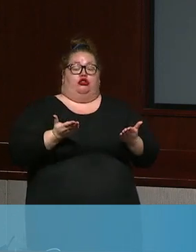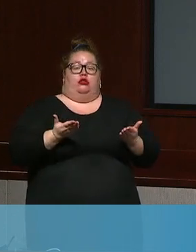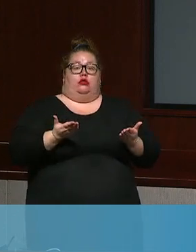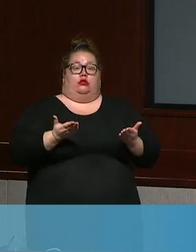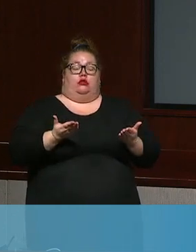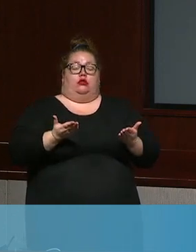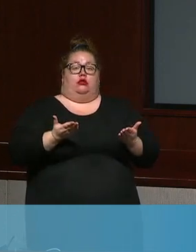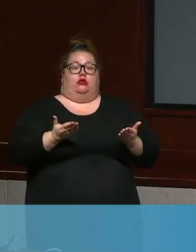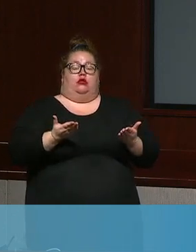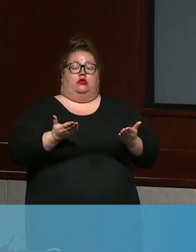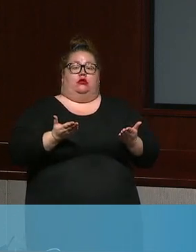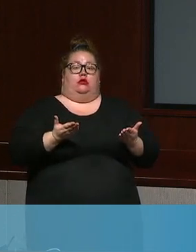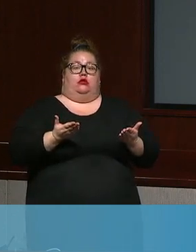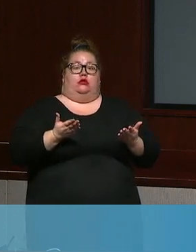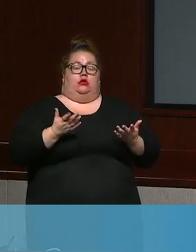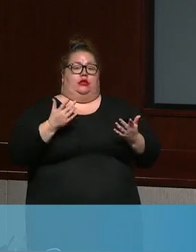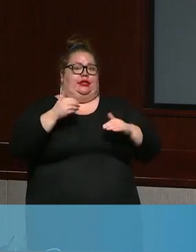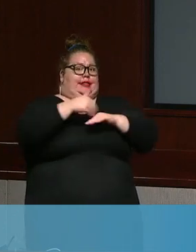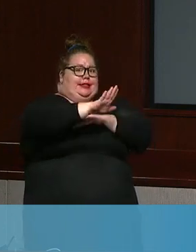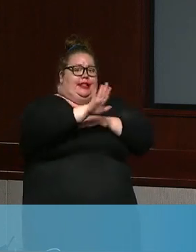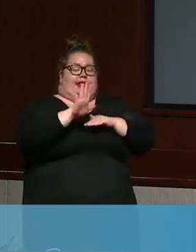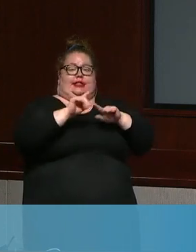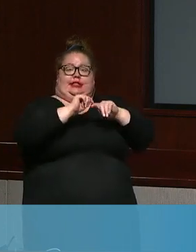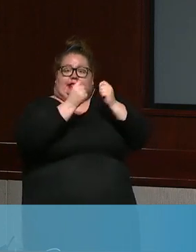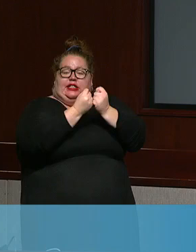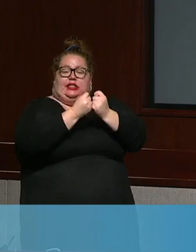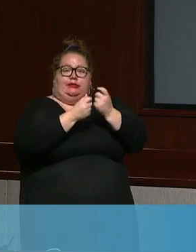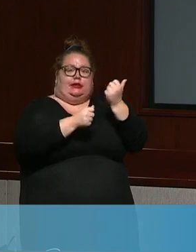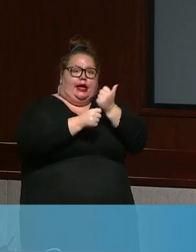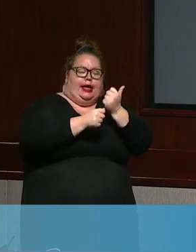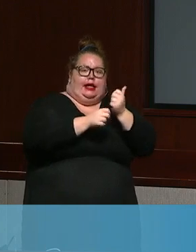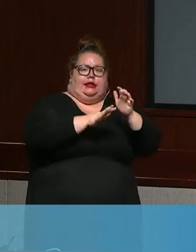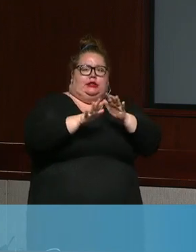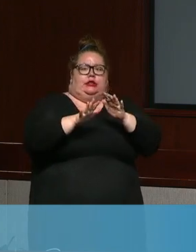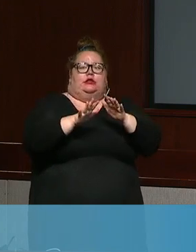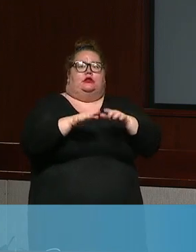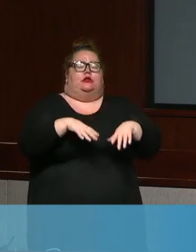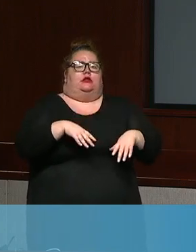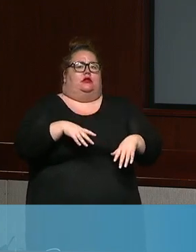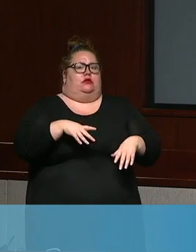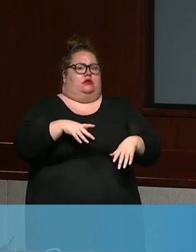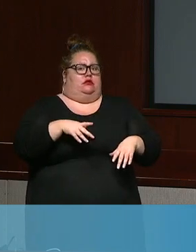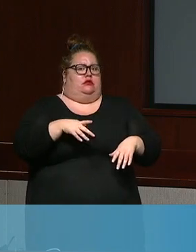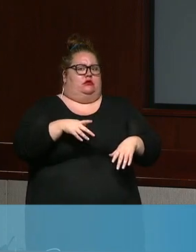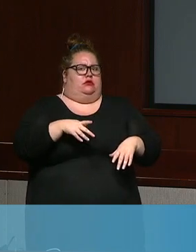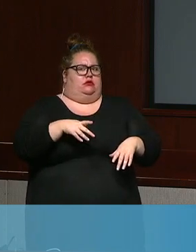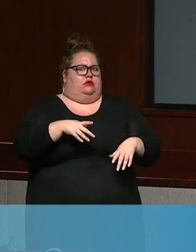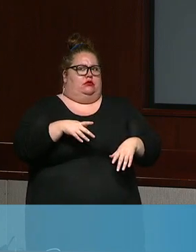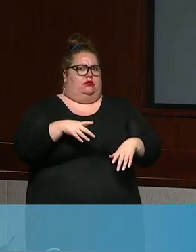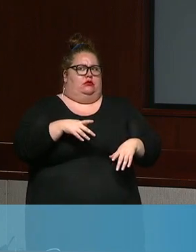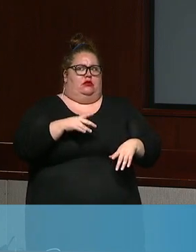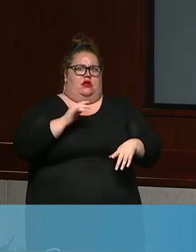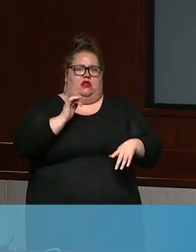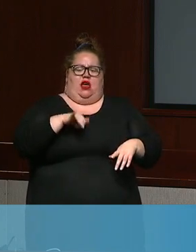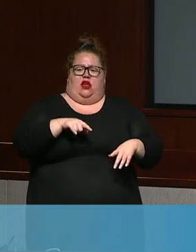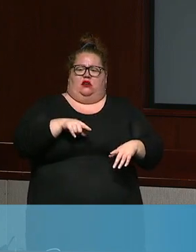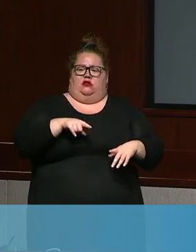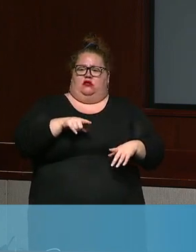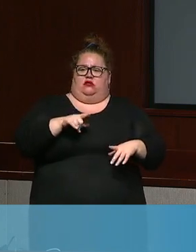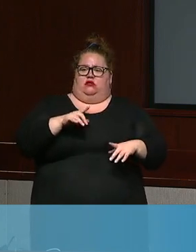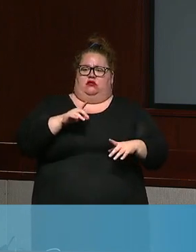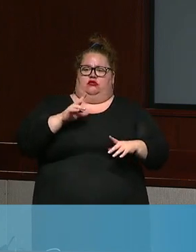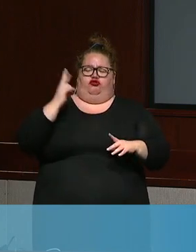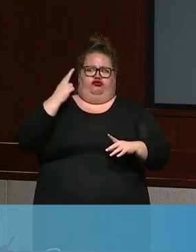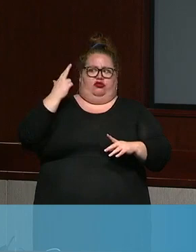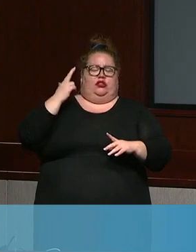teams. Is there, can this be interpreted as a failure in local health policy? It's not just, I'm not just talking about Kern